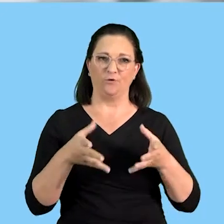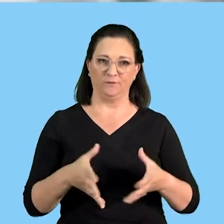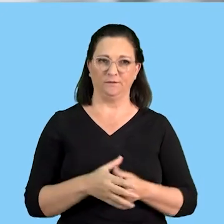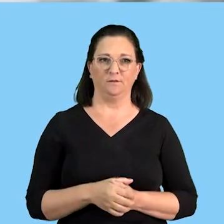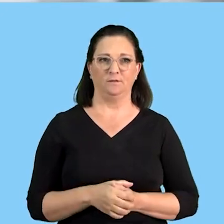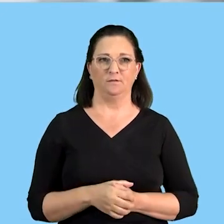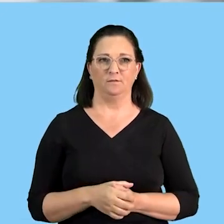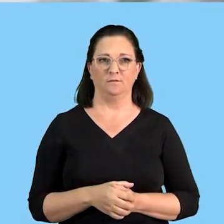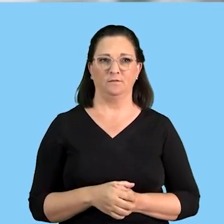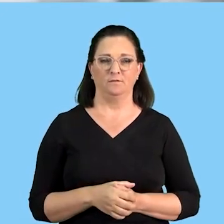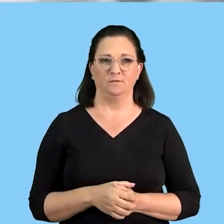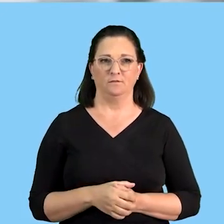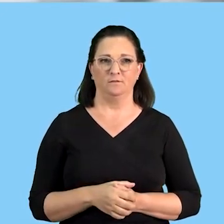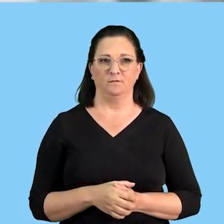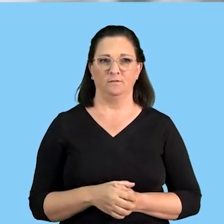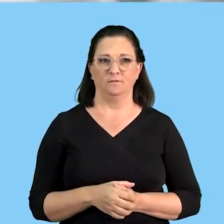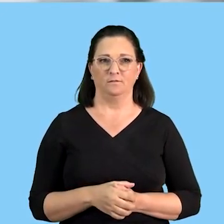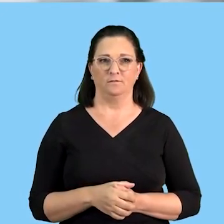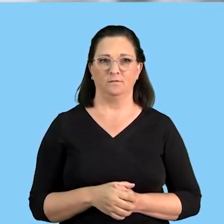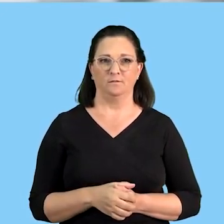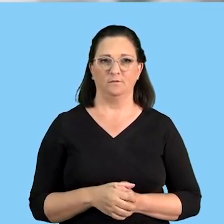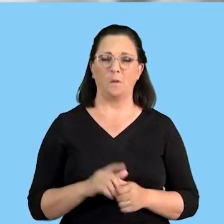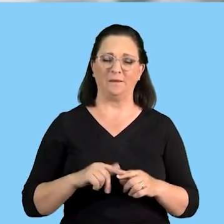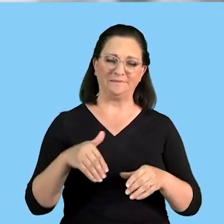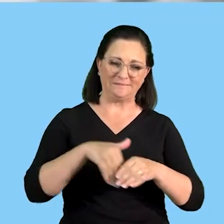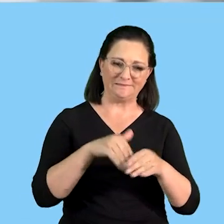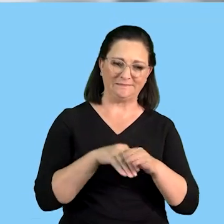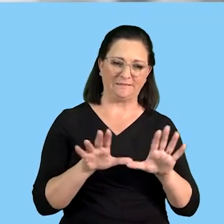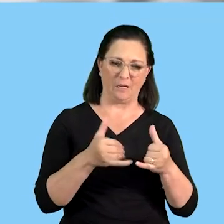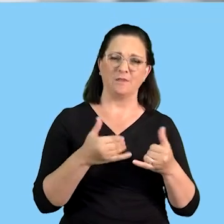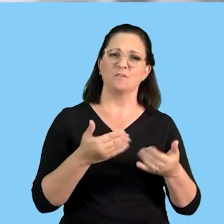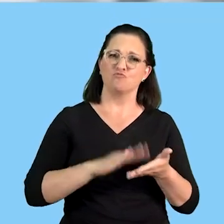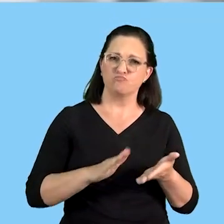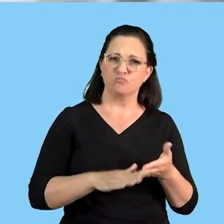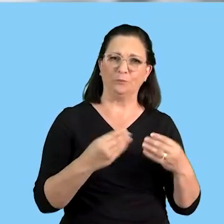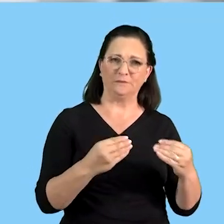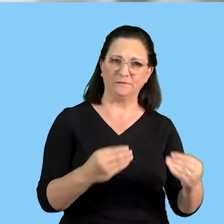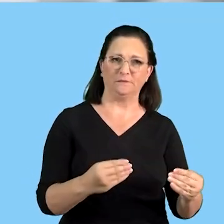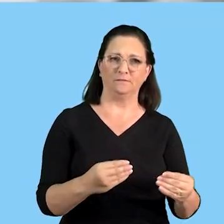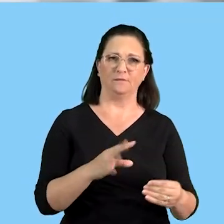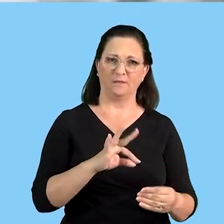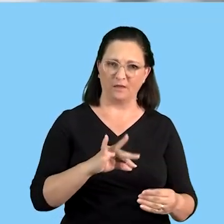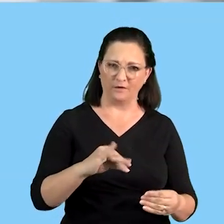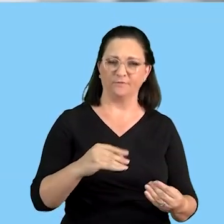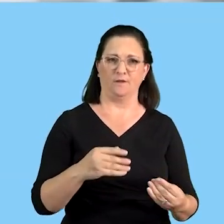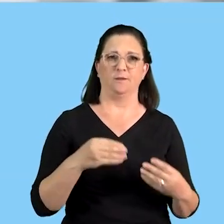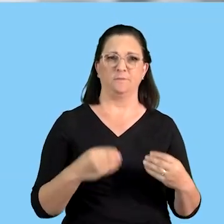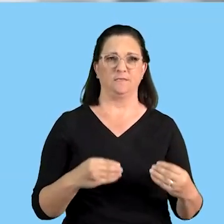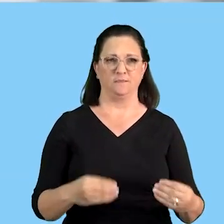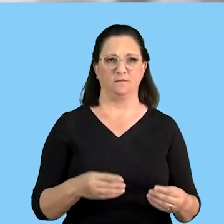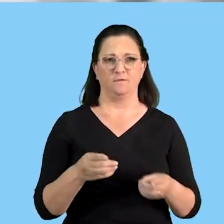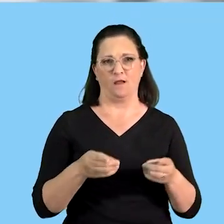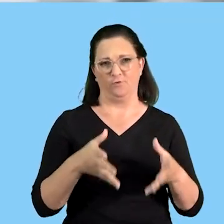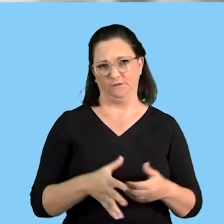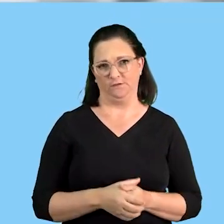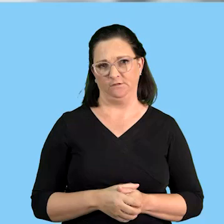eyes, ears, hands, and the legs of a company, meaning they run the business or the company on a day-to-day basis.